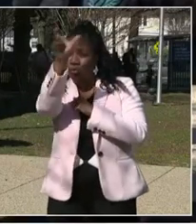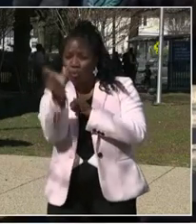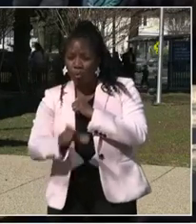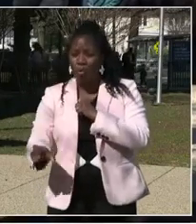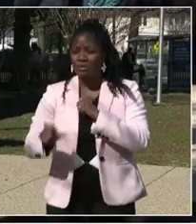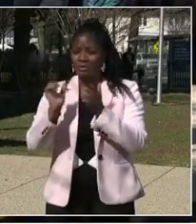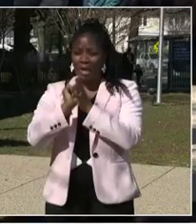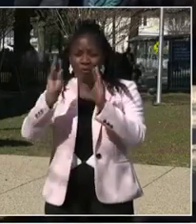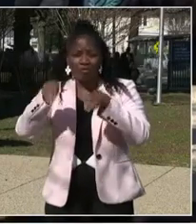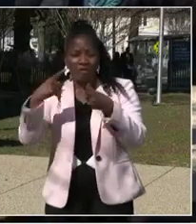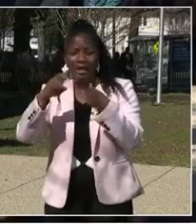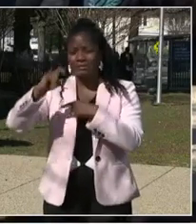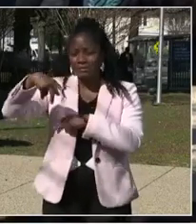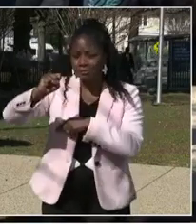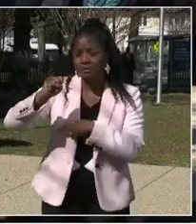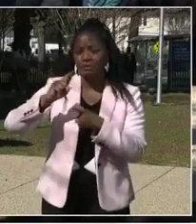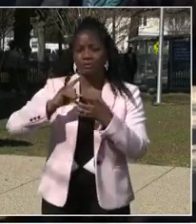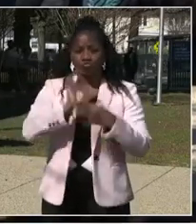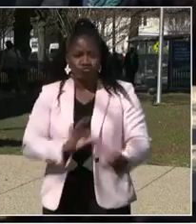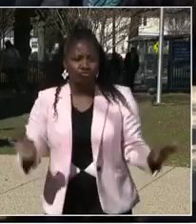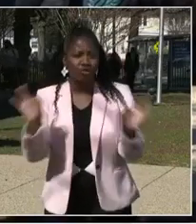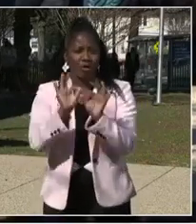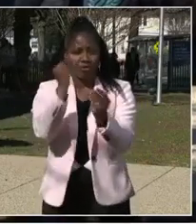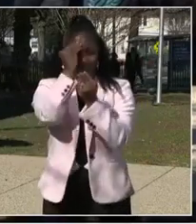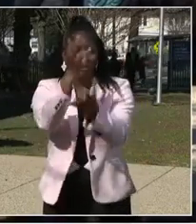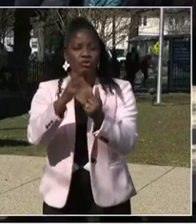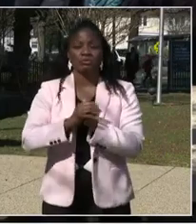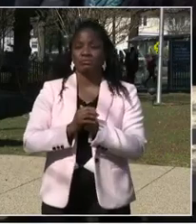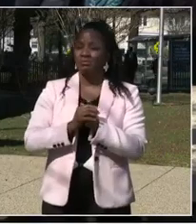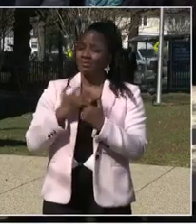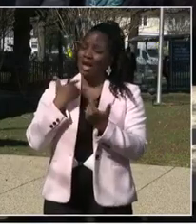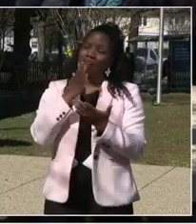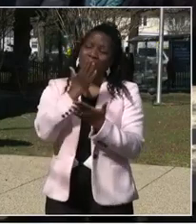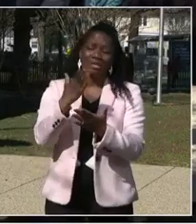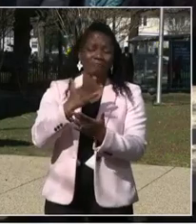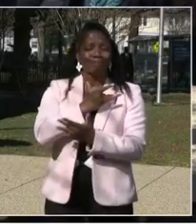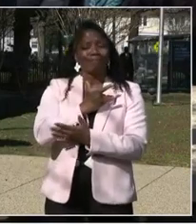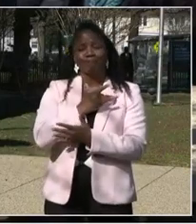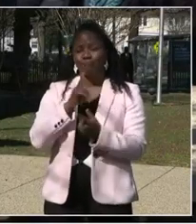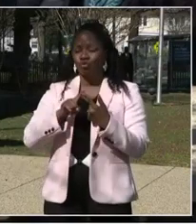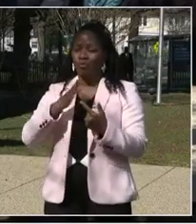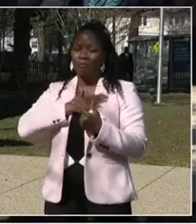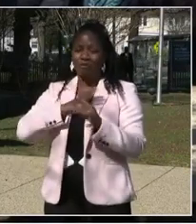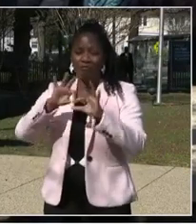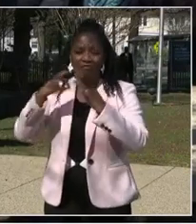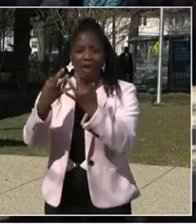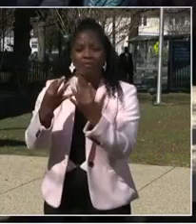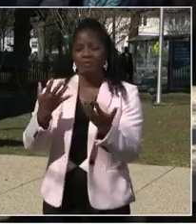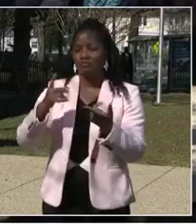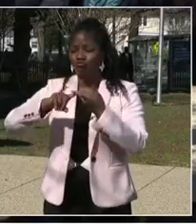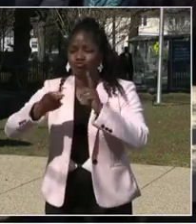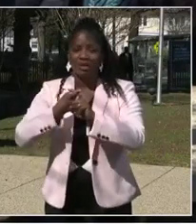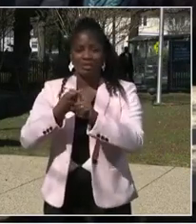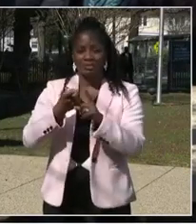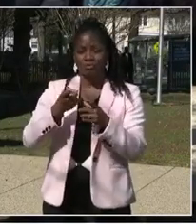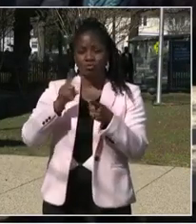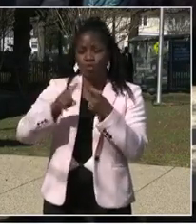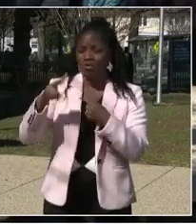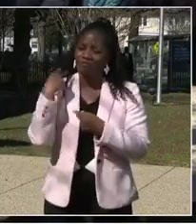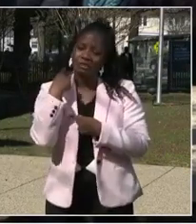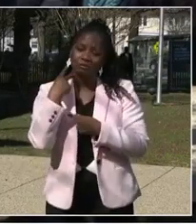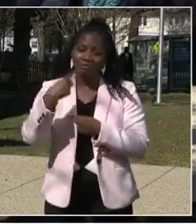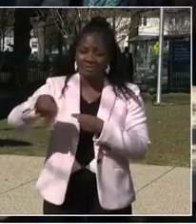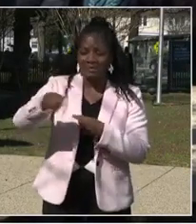information and tips. I send my condolences to the families and friends of the victims here in D.C. and in New York